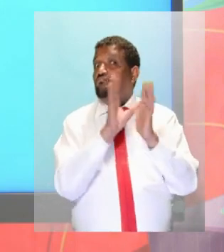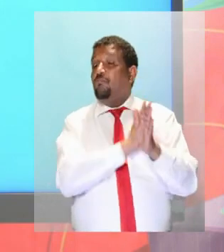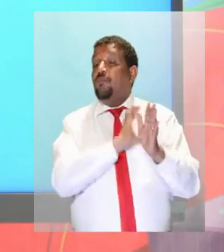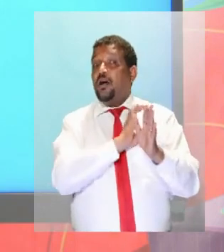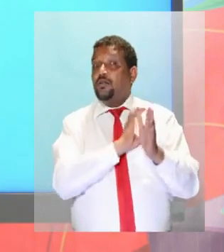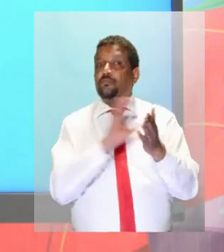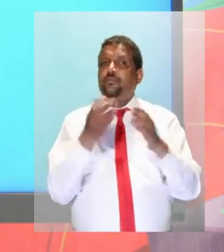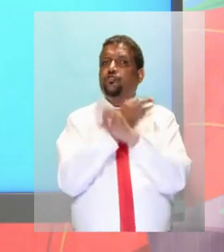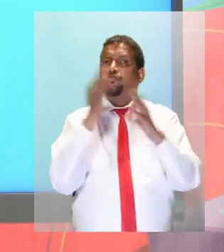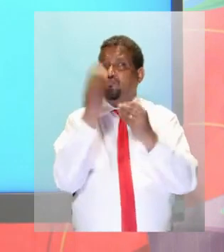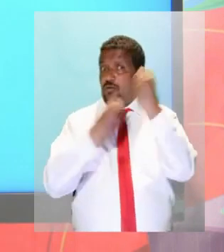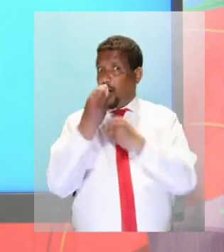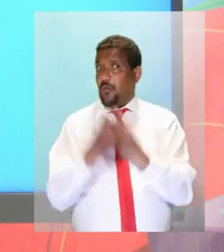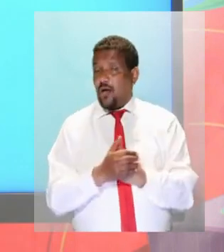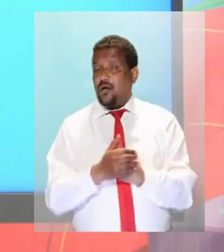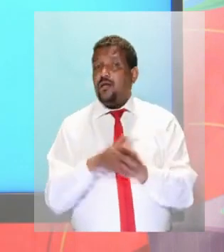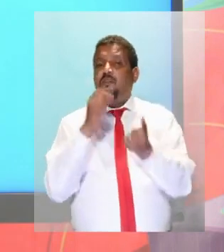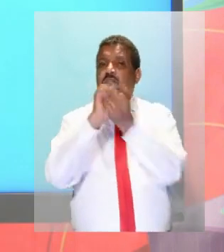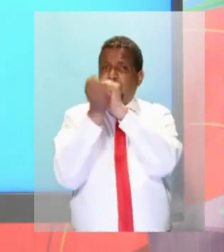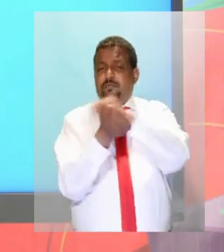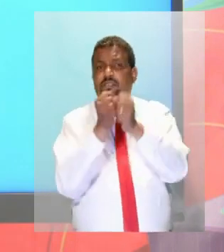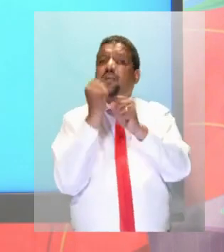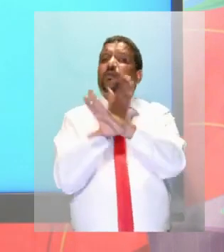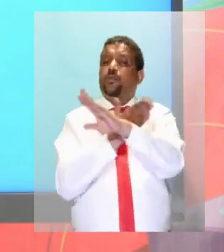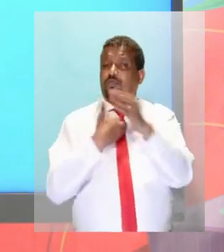system. There is flexibility or adaptability,